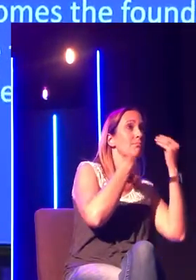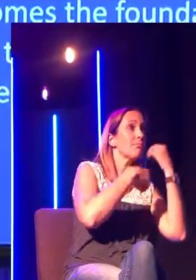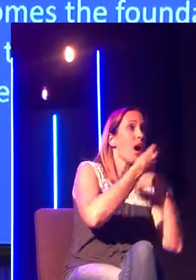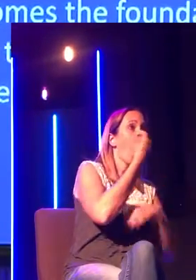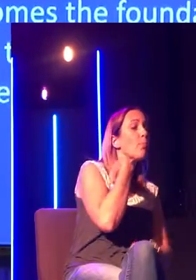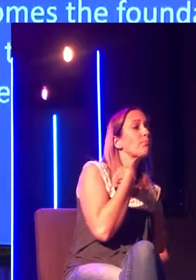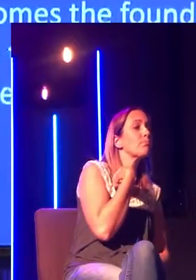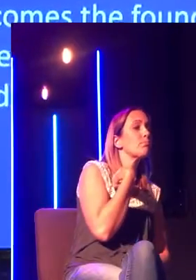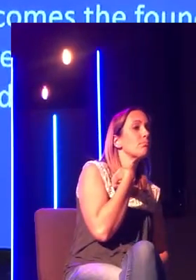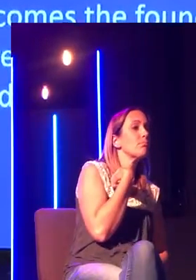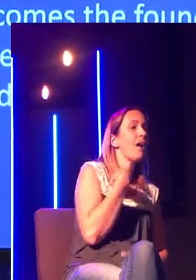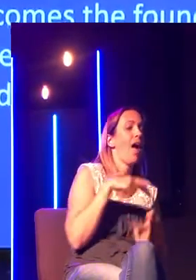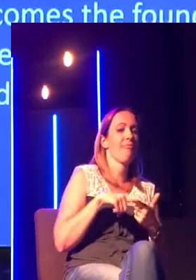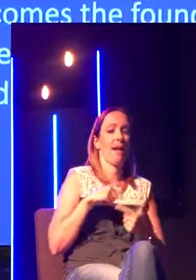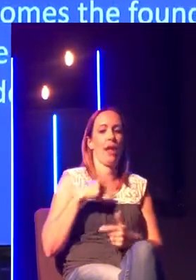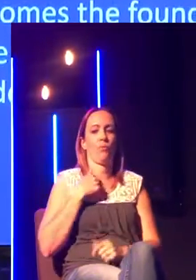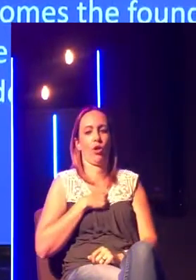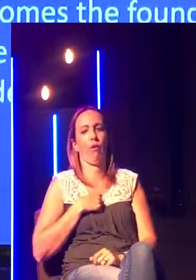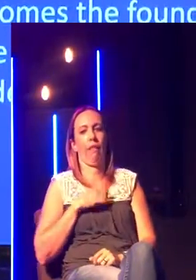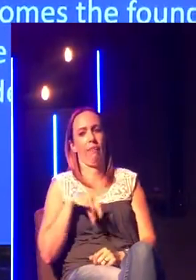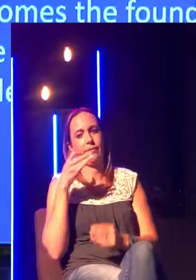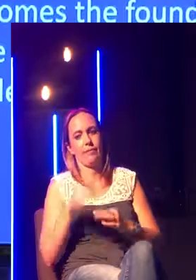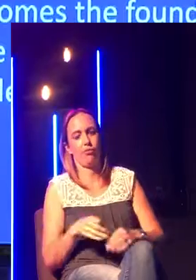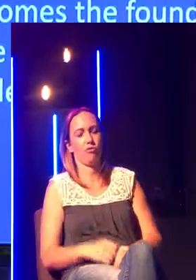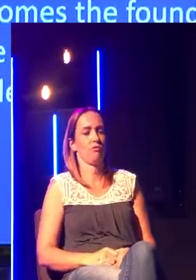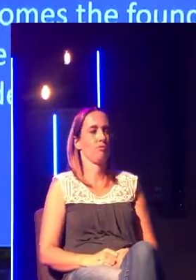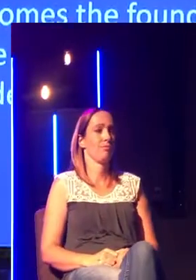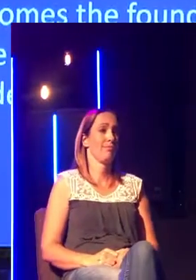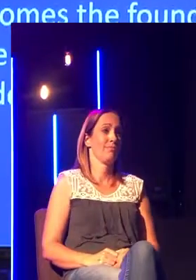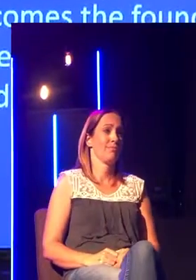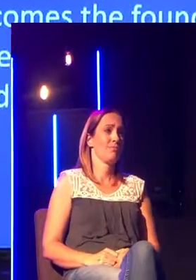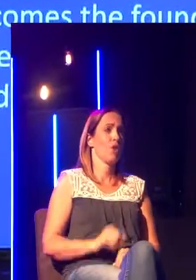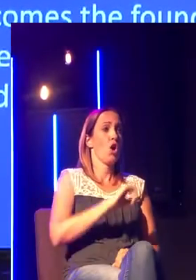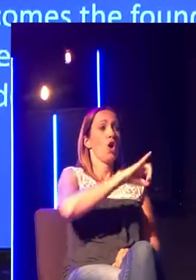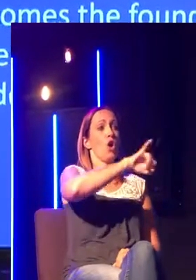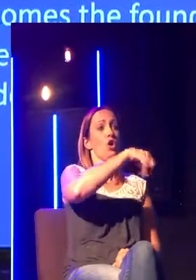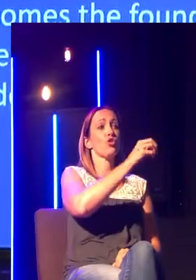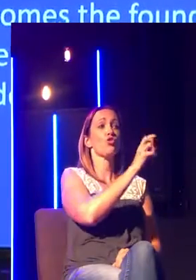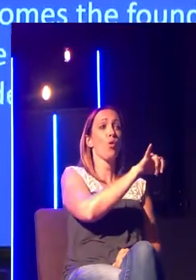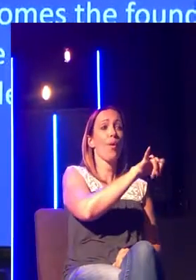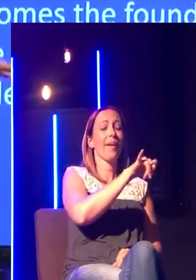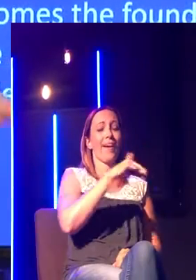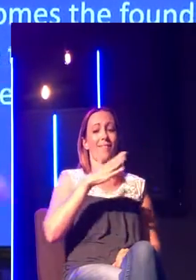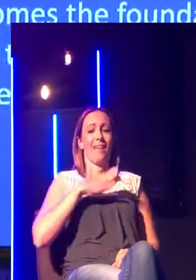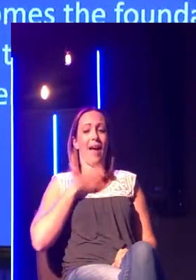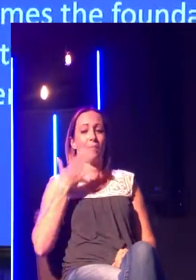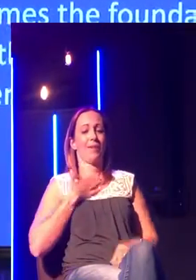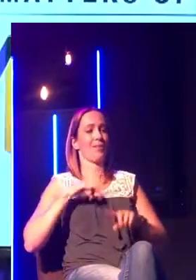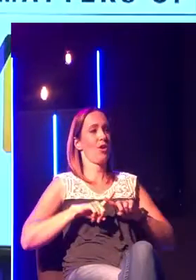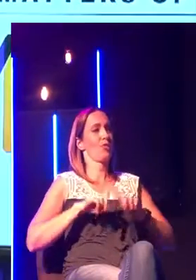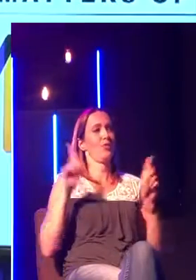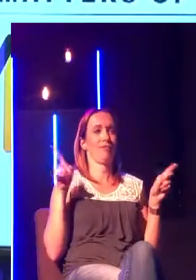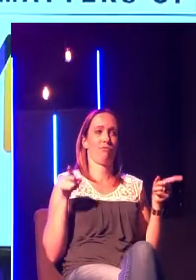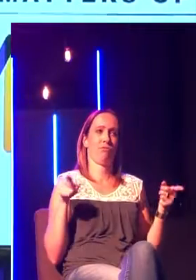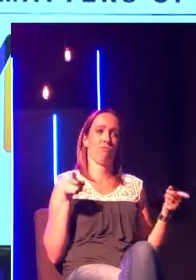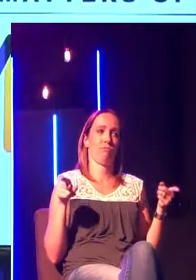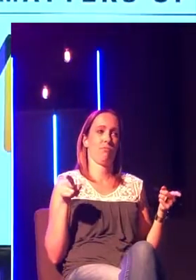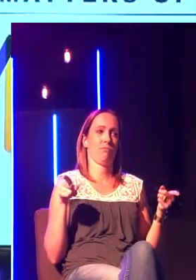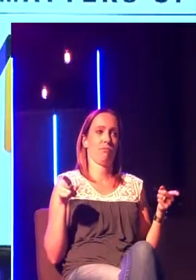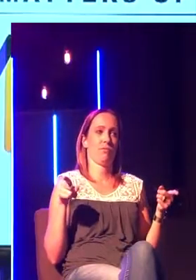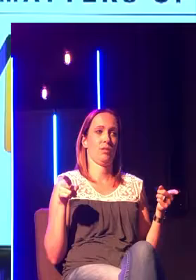immediately regret that decision. Joy is not happiness. Those are not the same. Happiness is when everything is going right. Joy